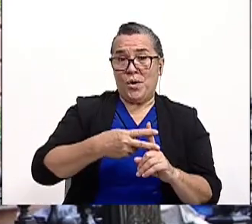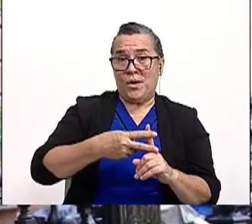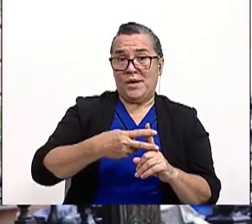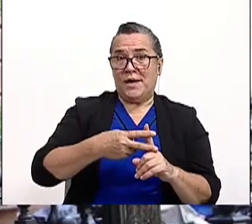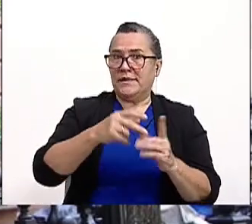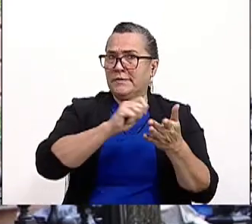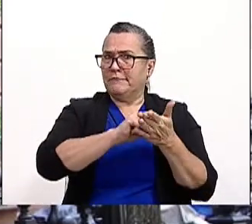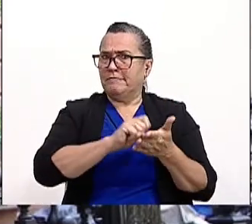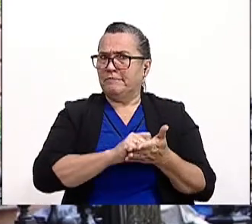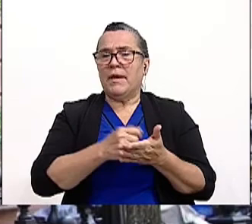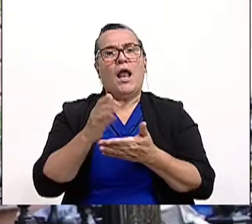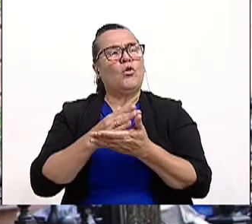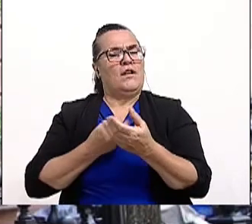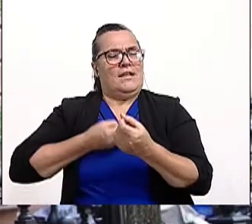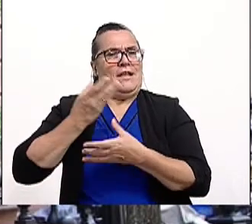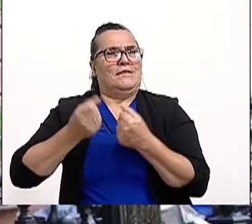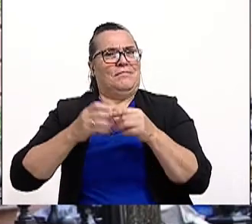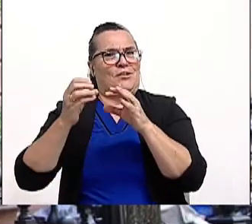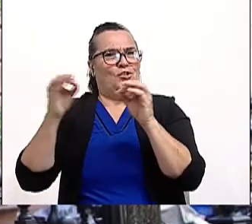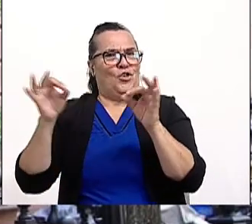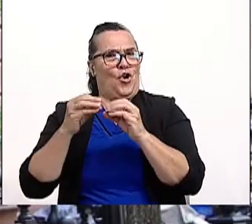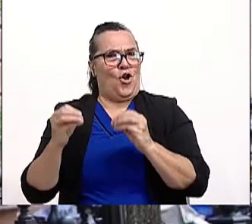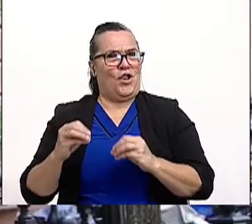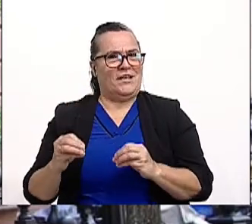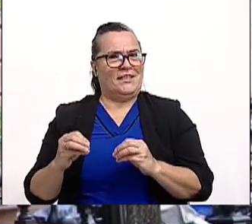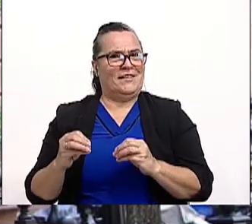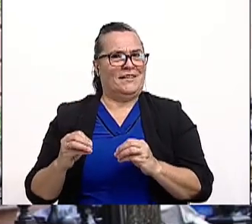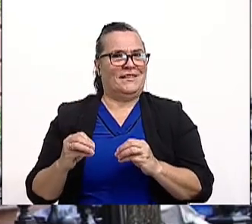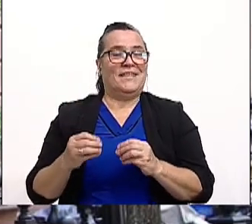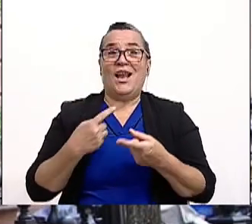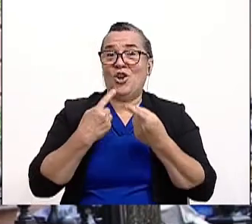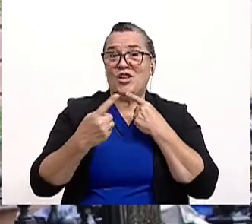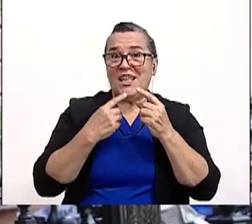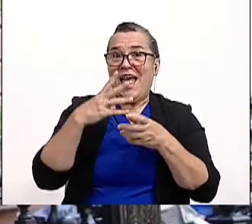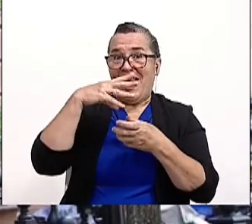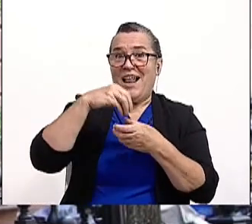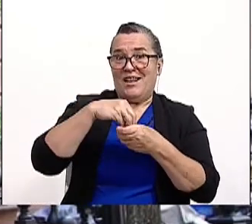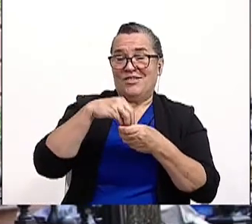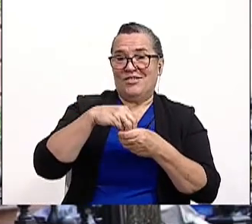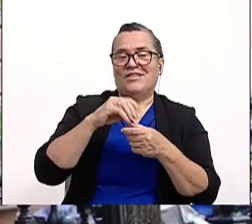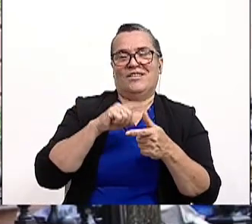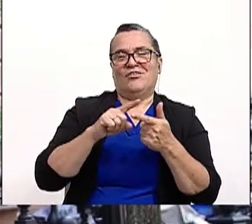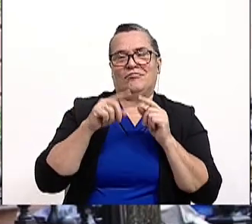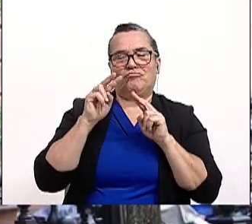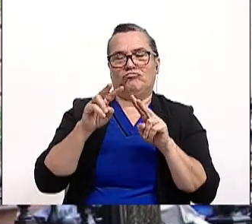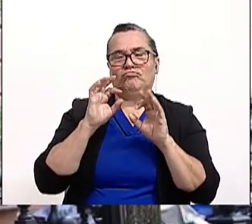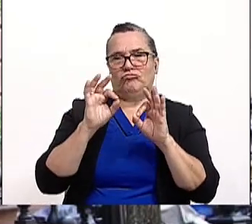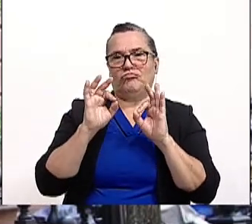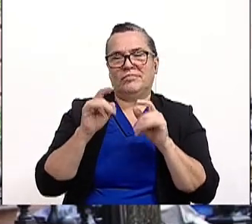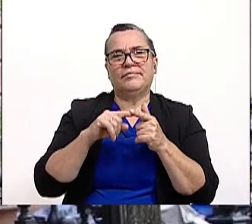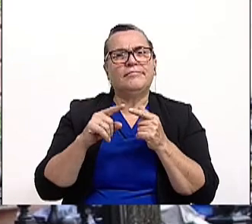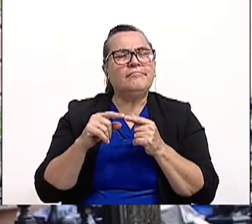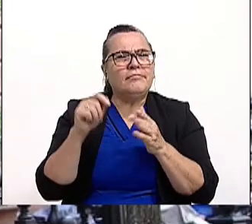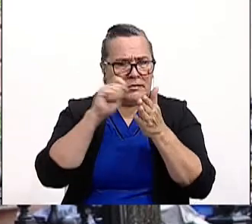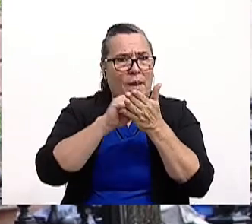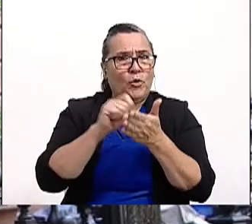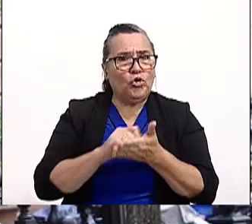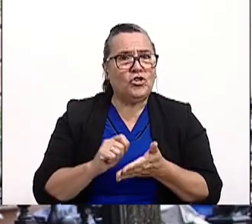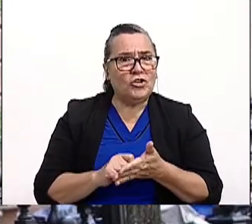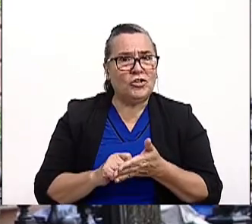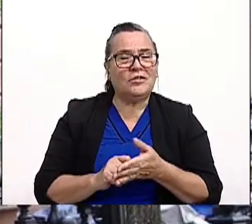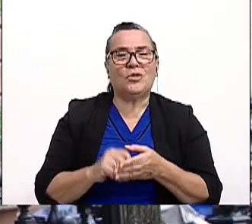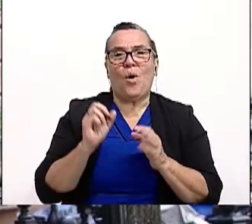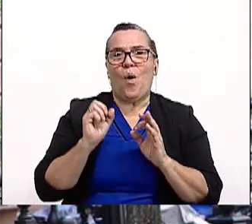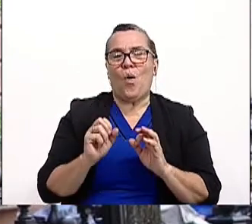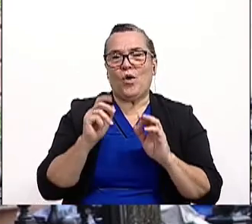or some of the expressions presented in the dialogues? Okay, very good. Did you take notes?